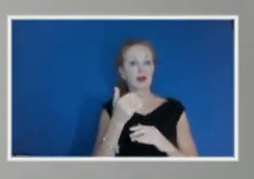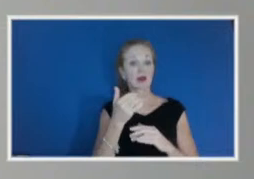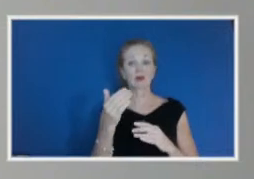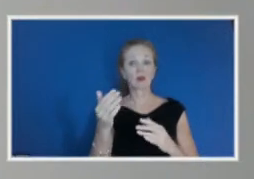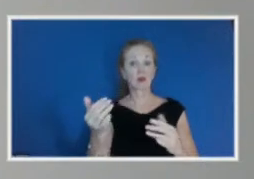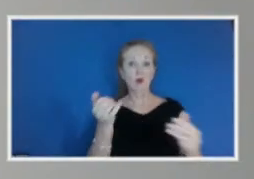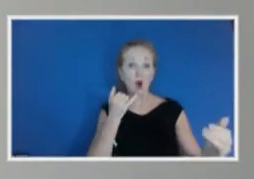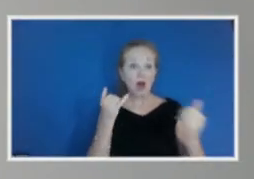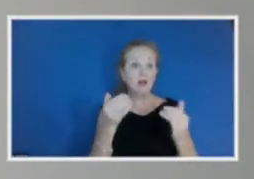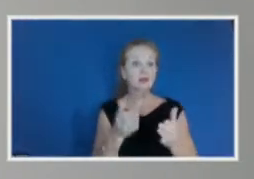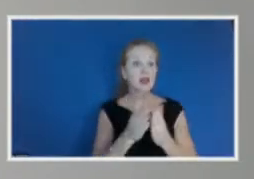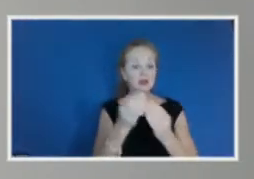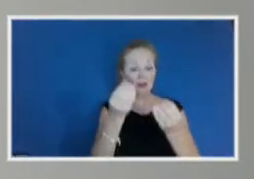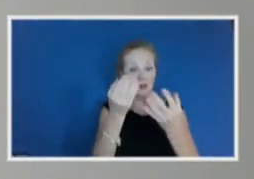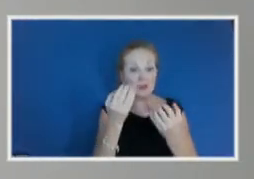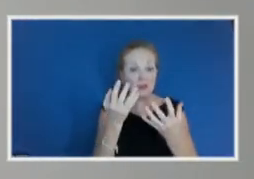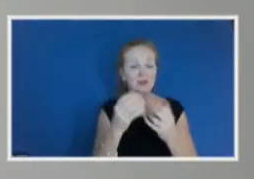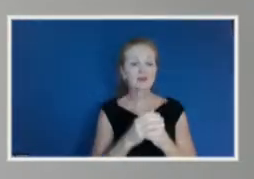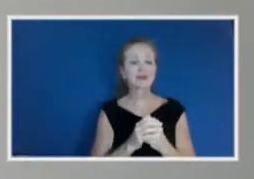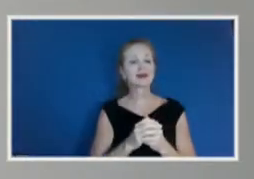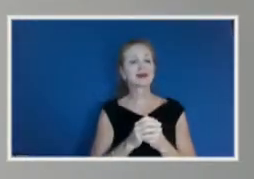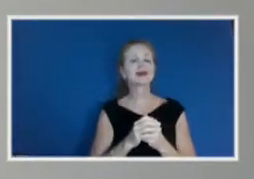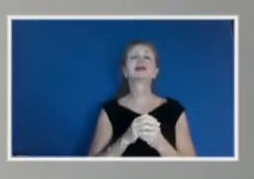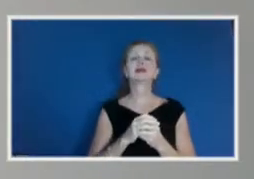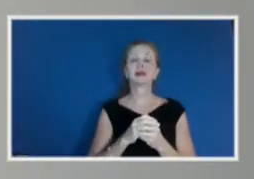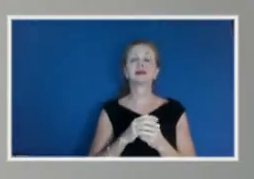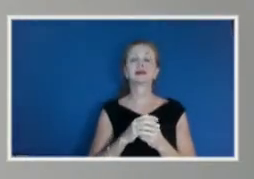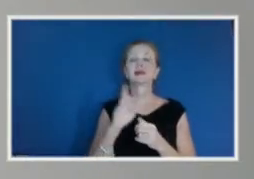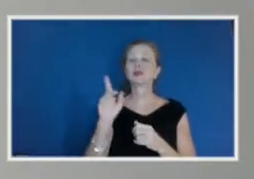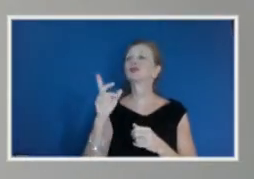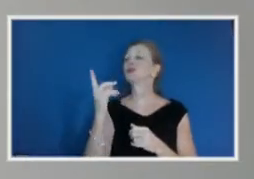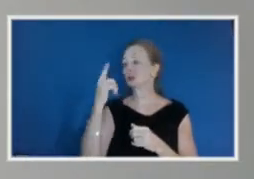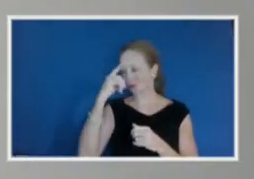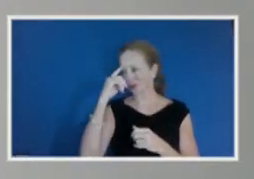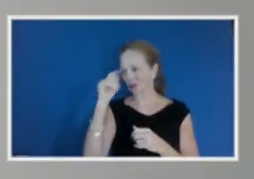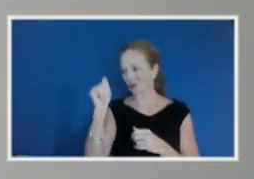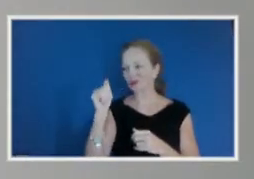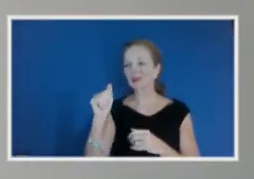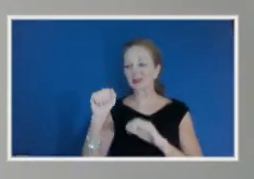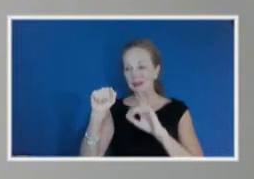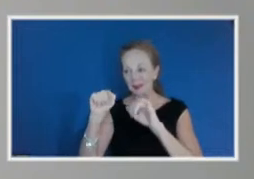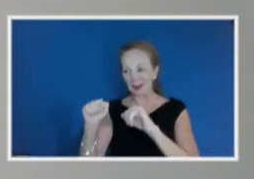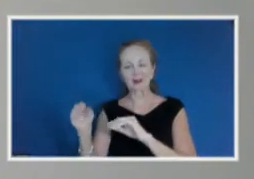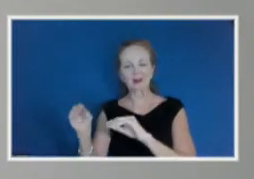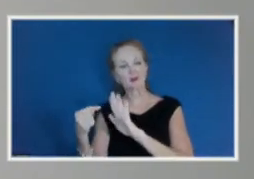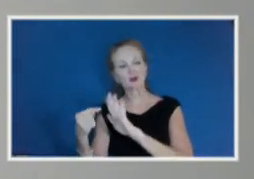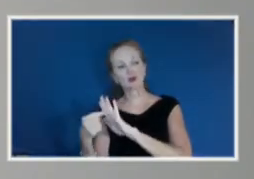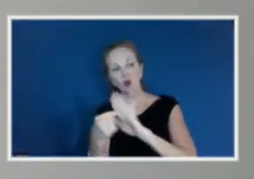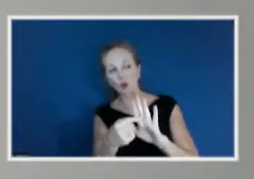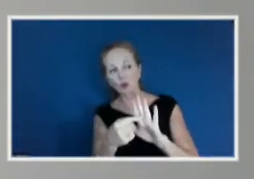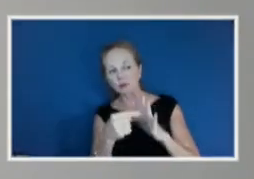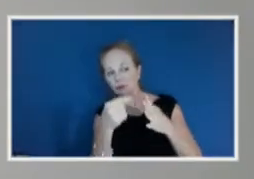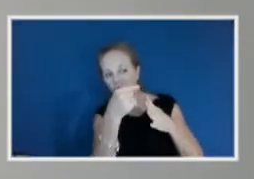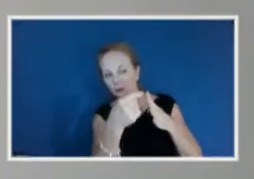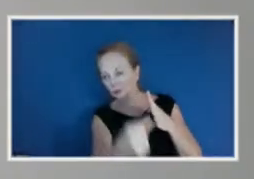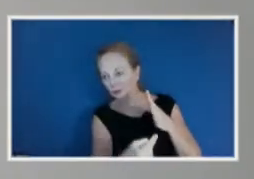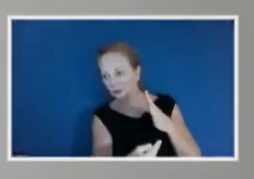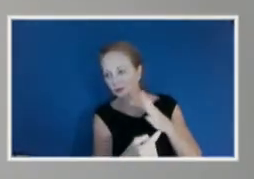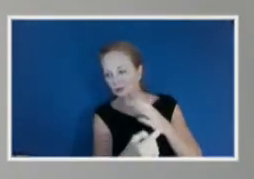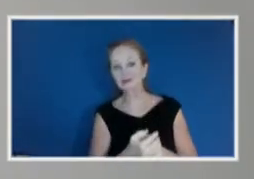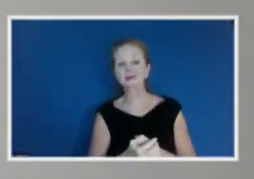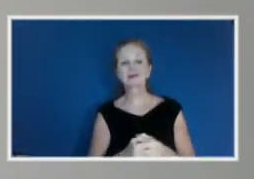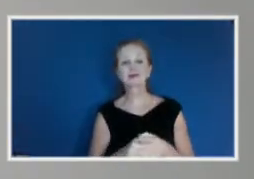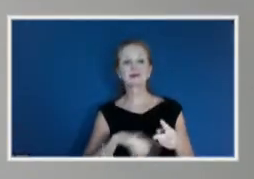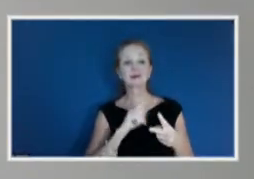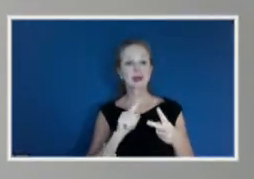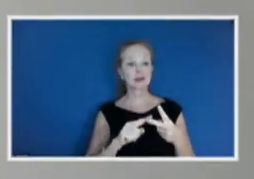asking us for this information, here's how you can go get it. Also, secondly, there was some information about we're